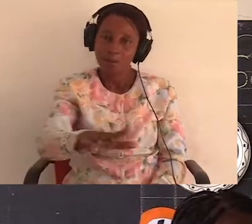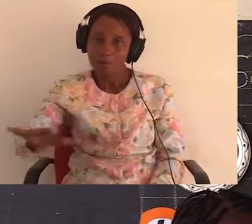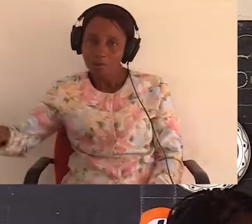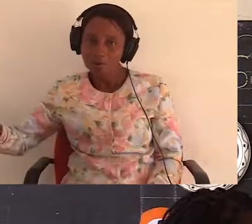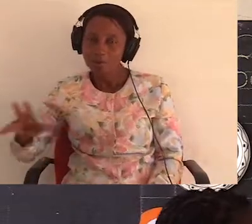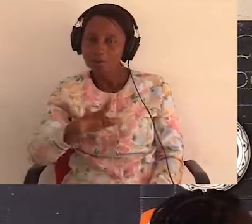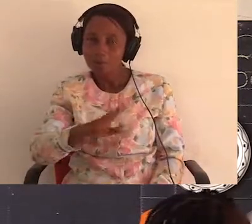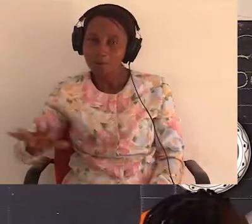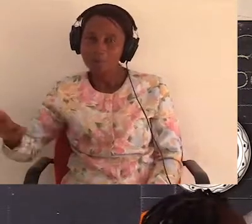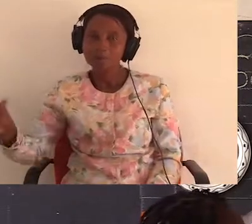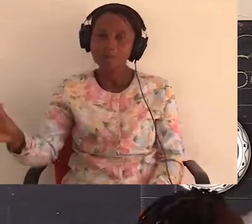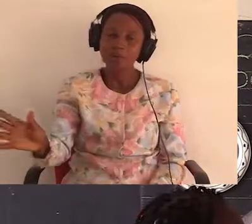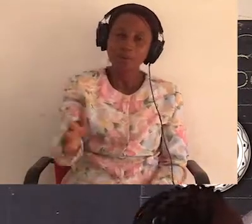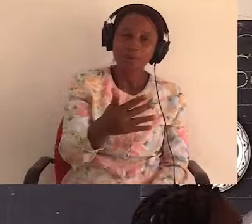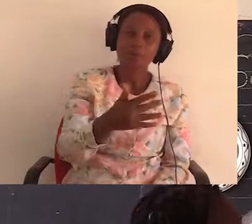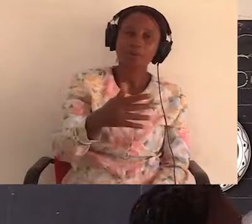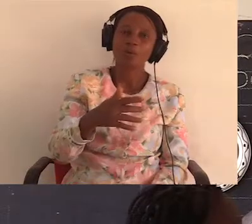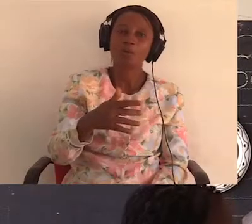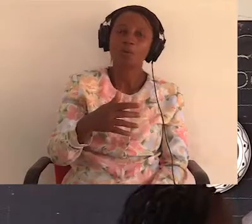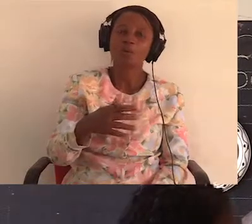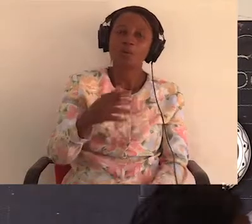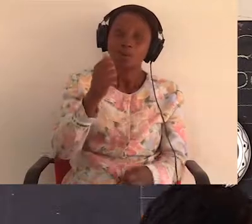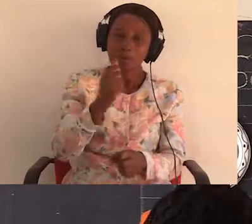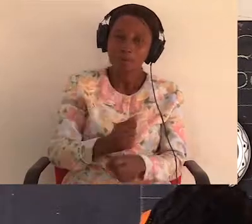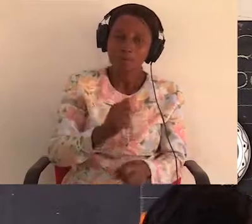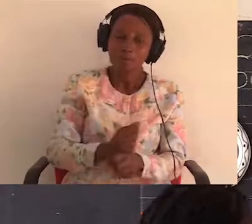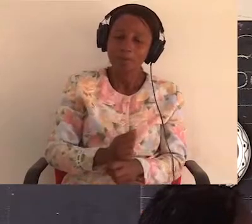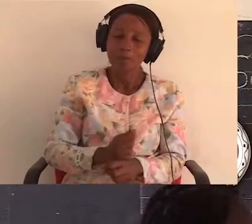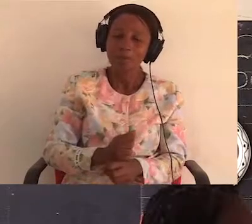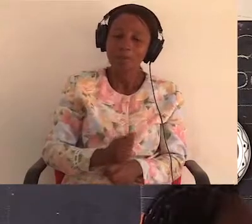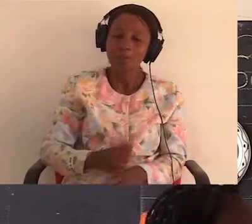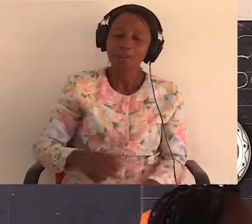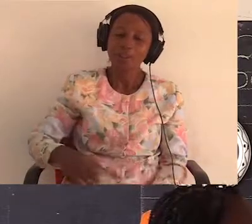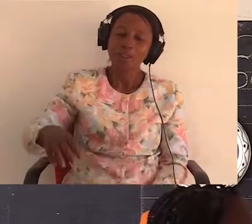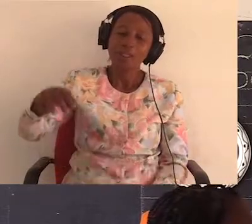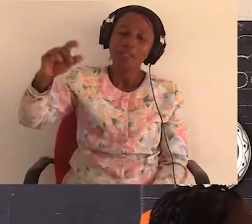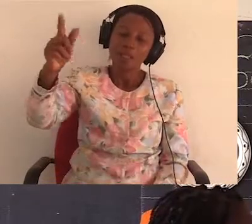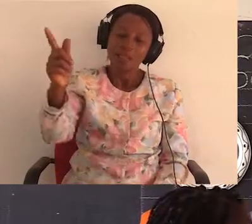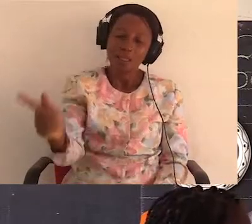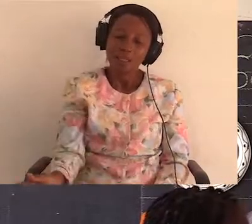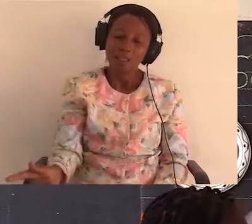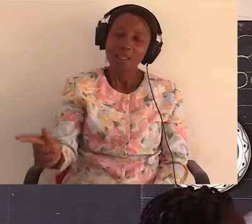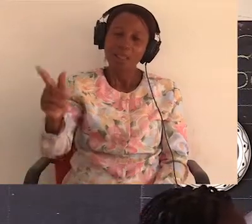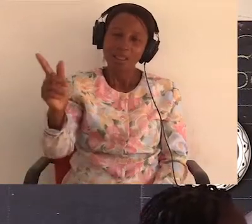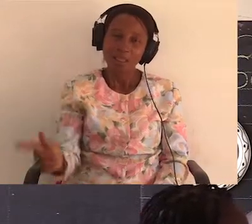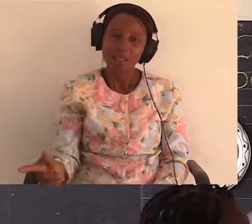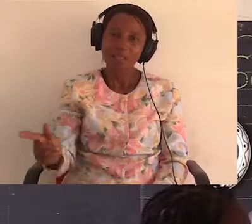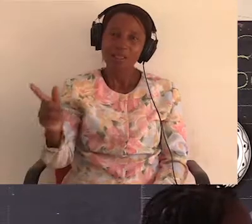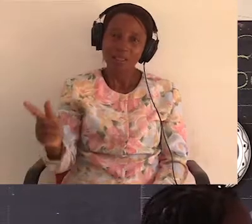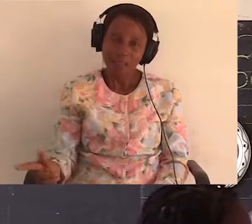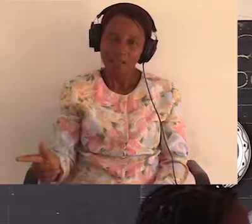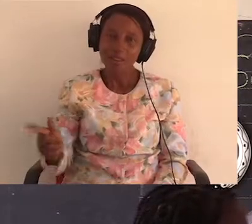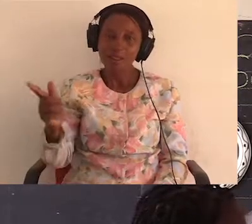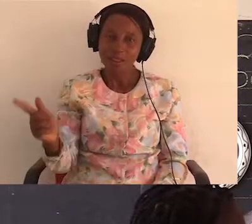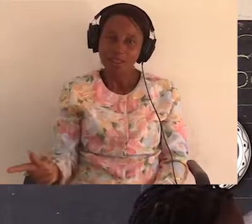Can you listen again? The sink is blocked and full of water. A